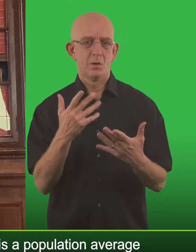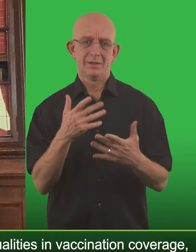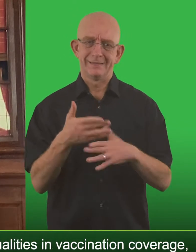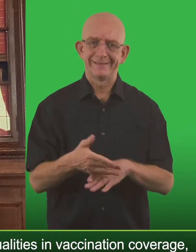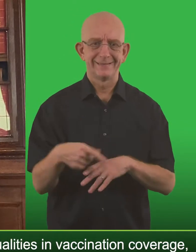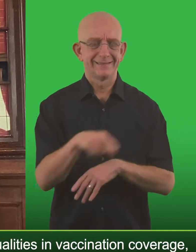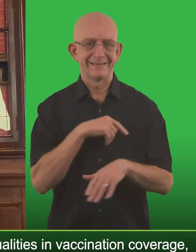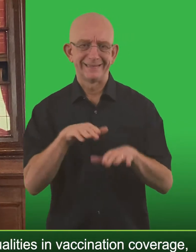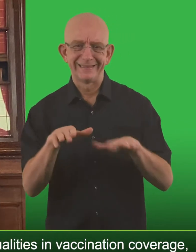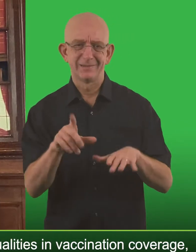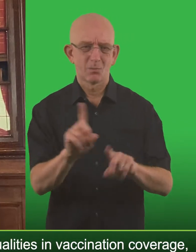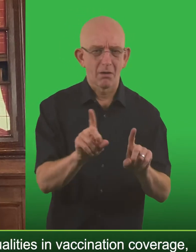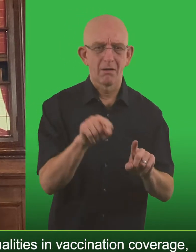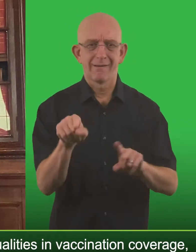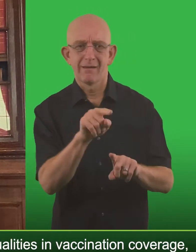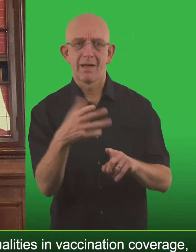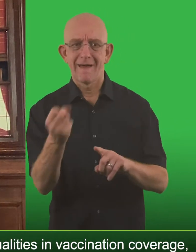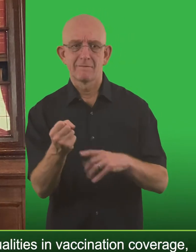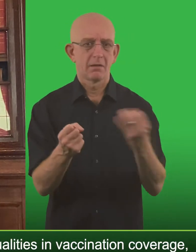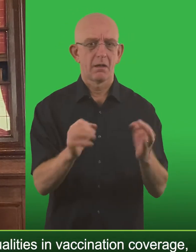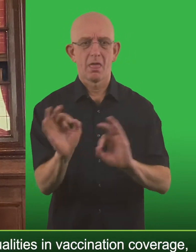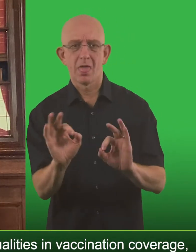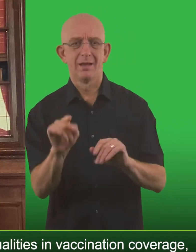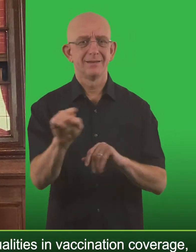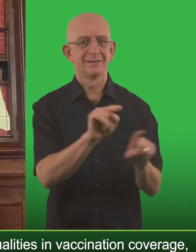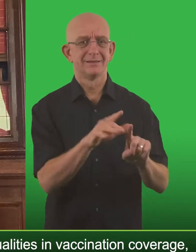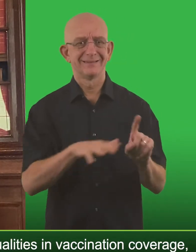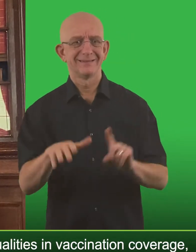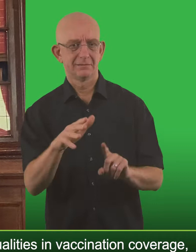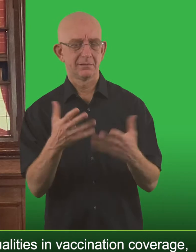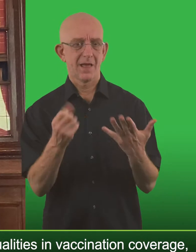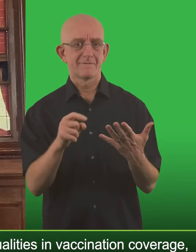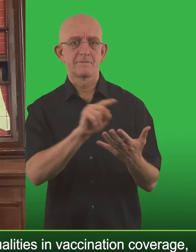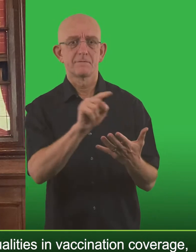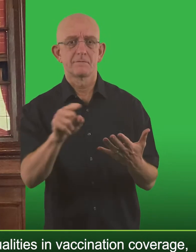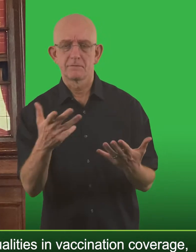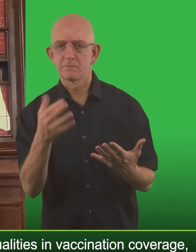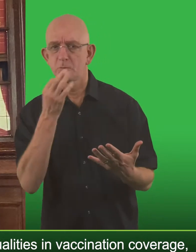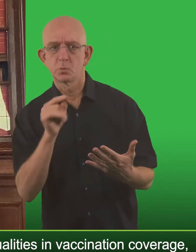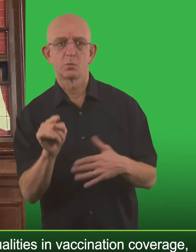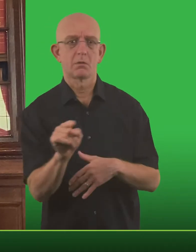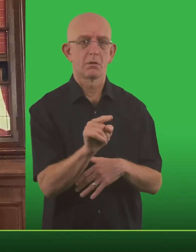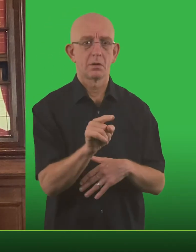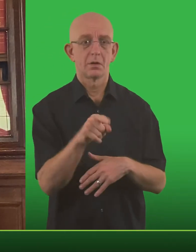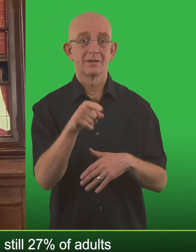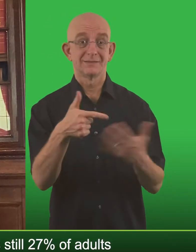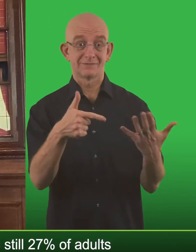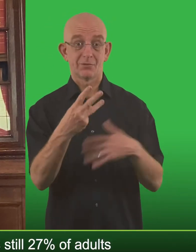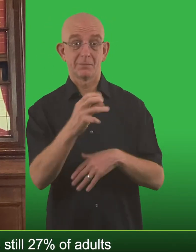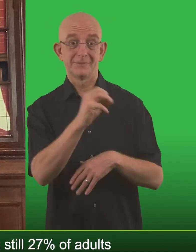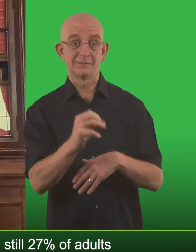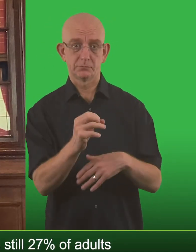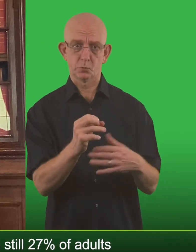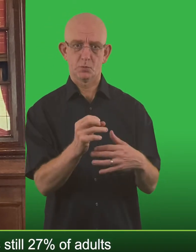city, and we're working hard to reduce those inequalities in vaccination coverage. But there are some groups where vaccination coverage is much lower. And even